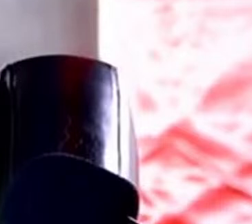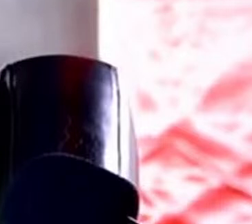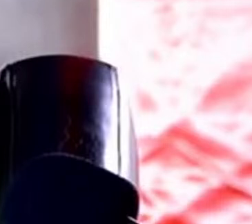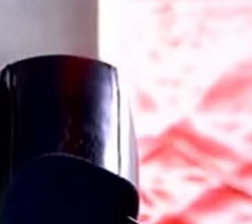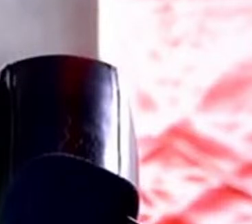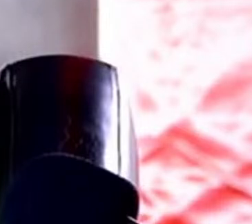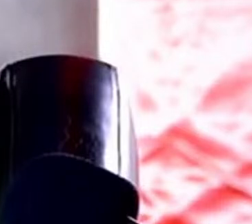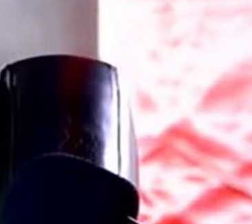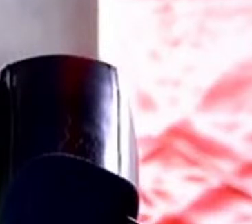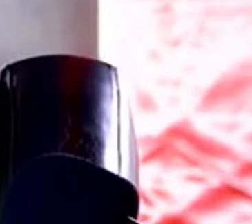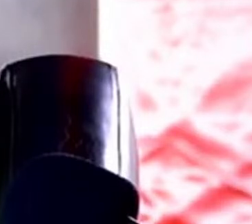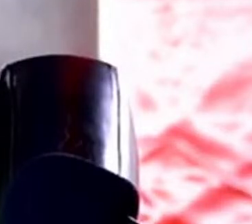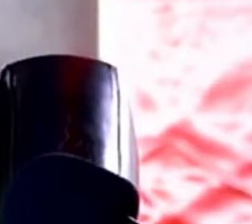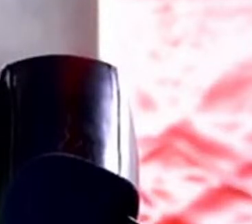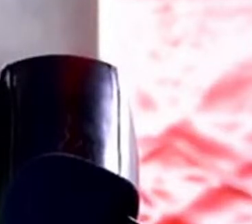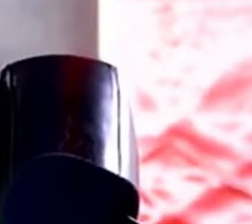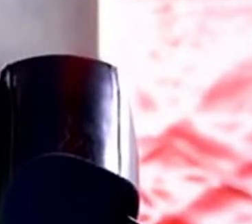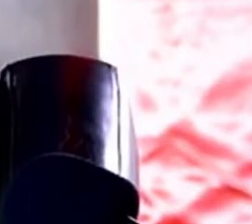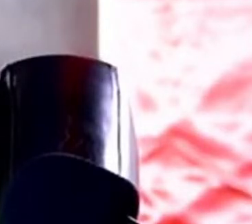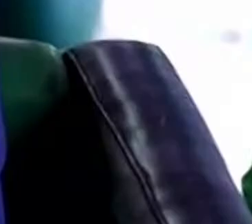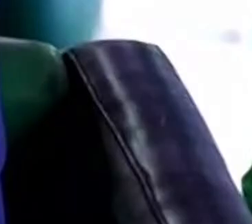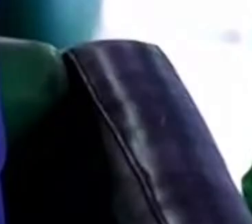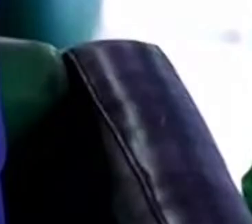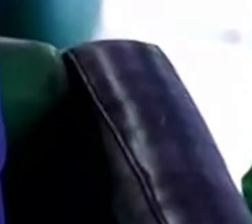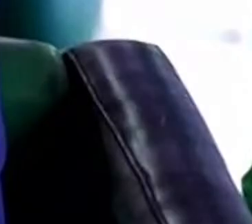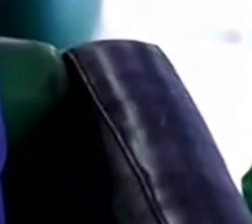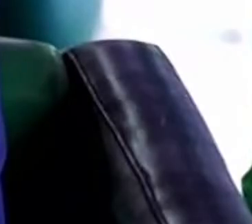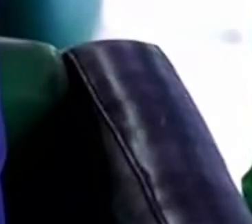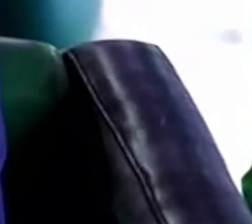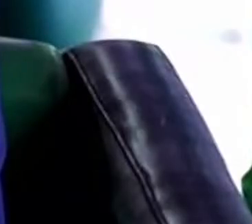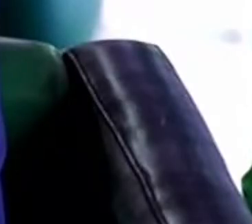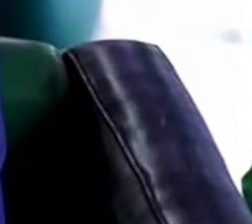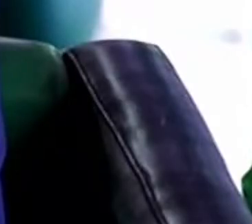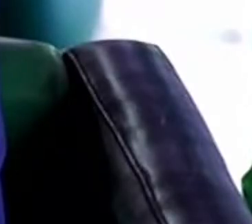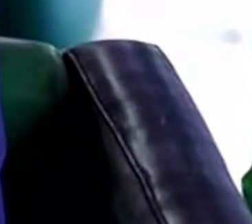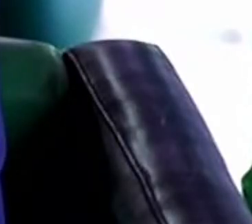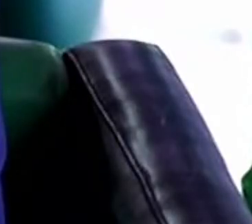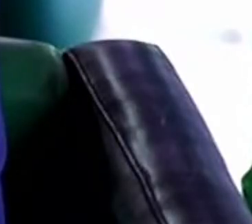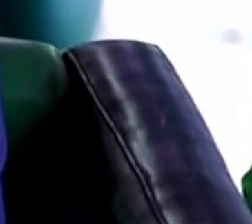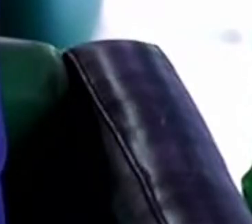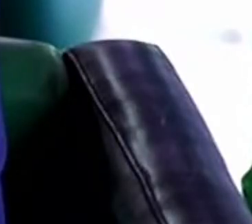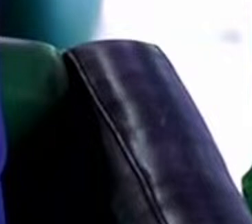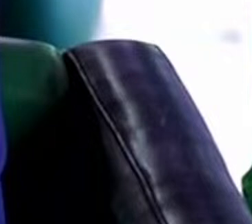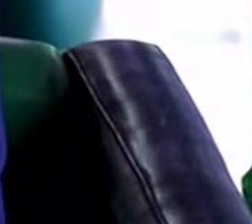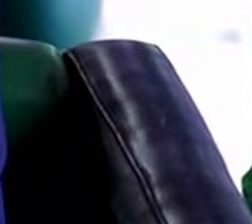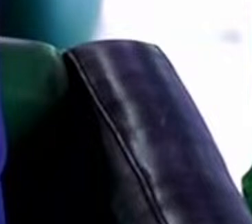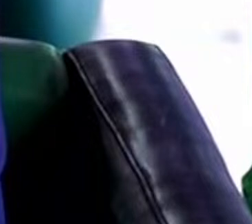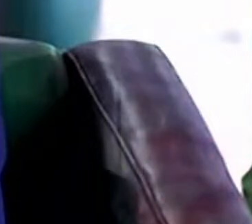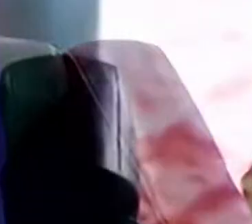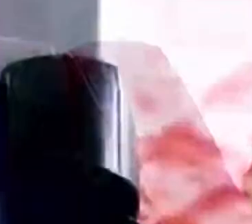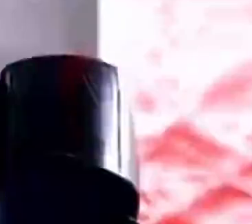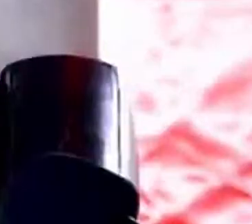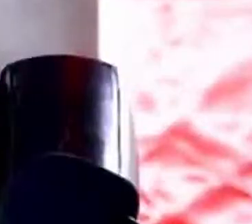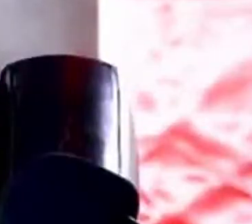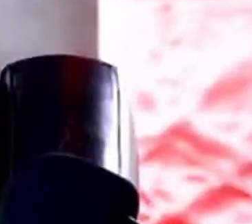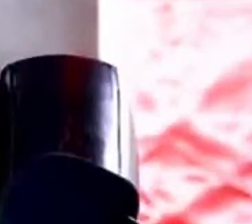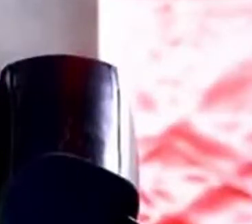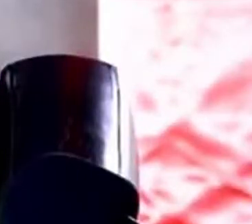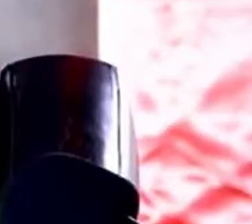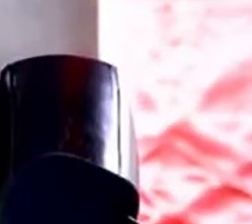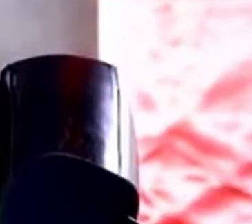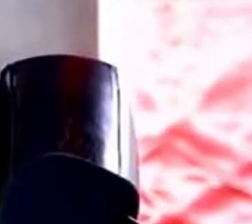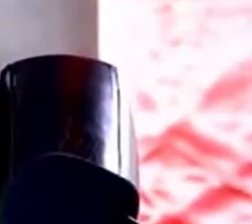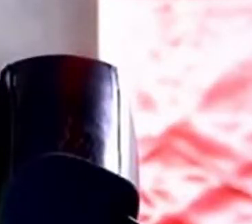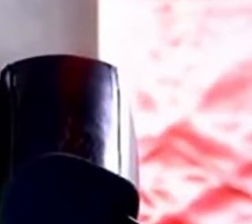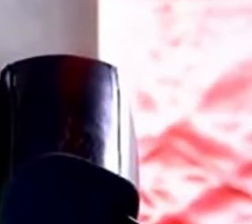Council for Construction and did labor-based supervision works. At the time I had my second born